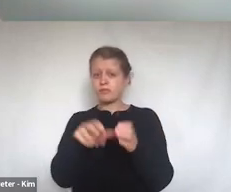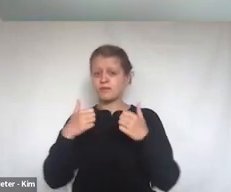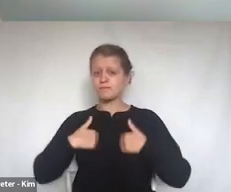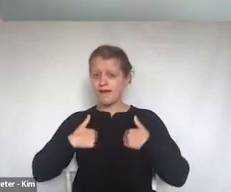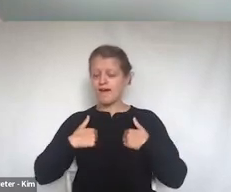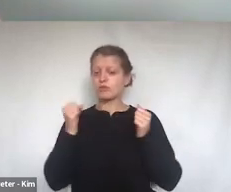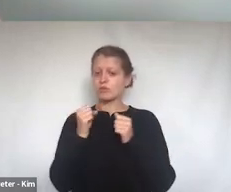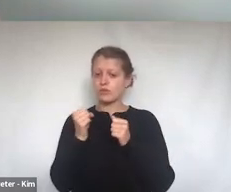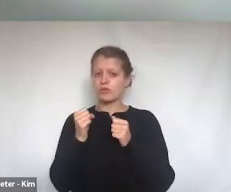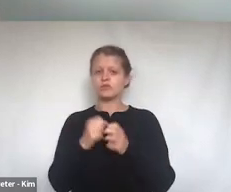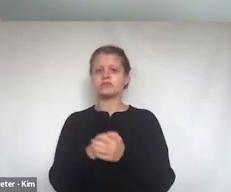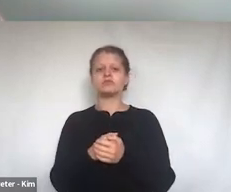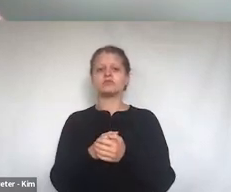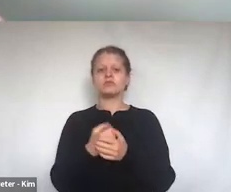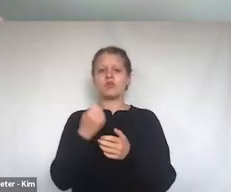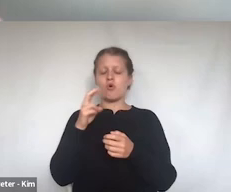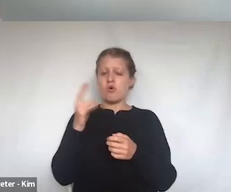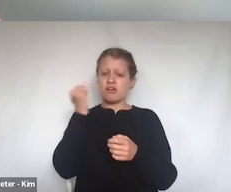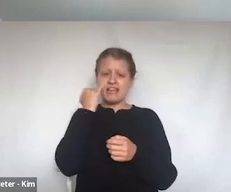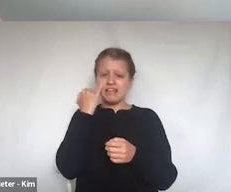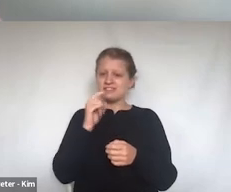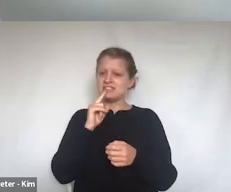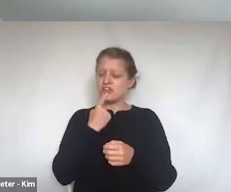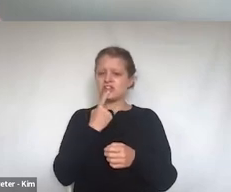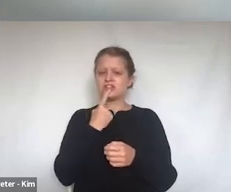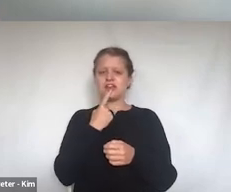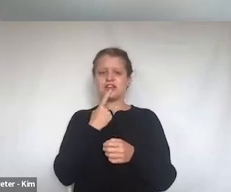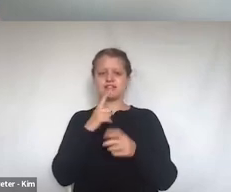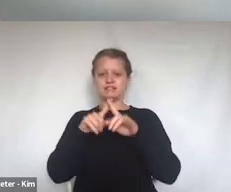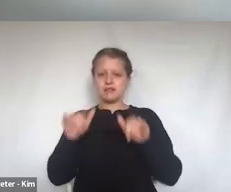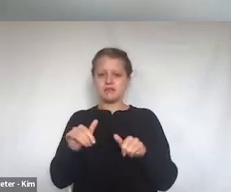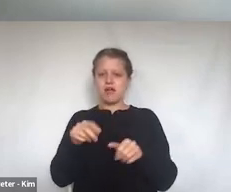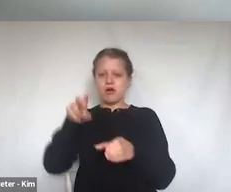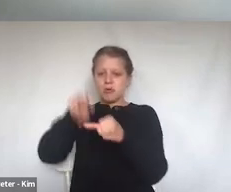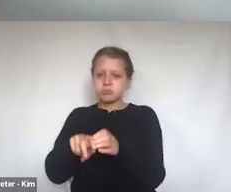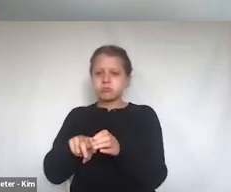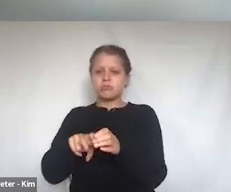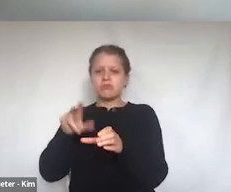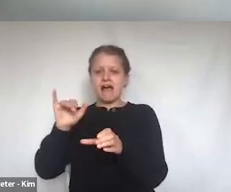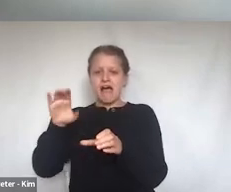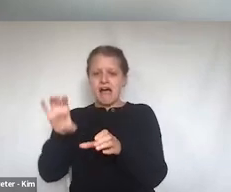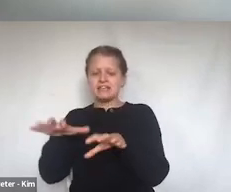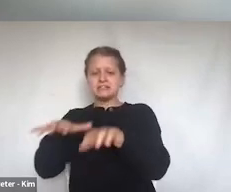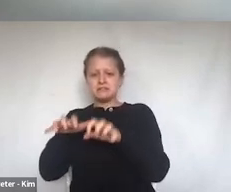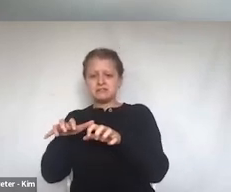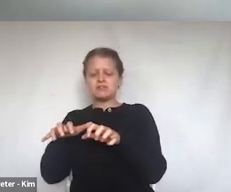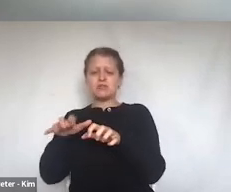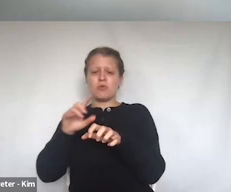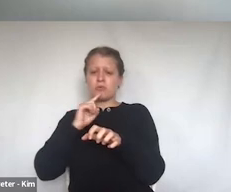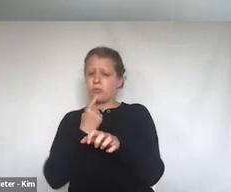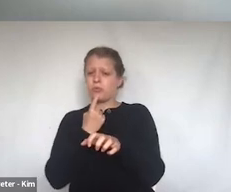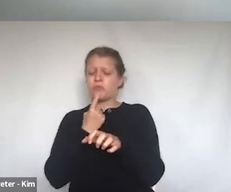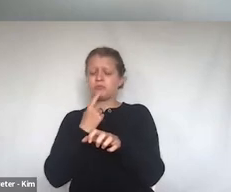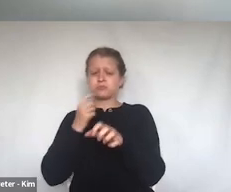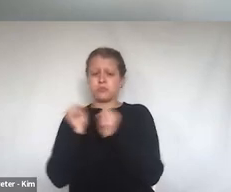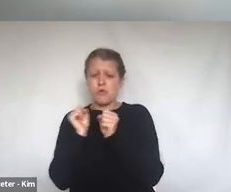that all at once, getting into a full-on ice bath with frigid ice water, is going to be pretty severe and potentially